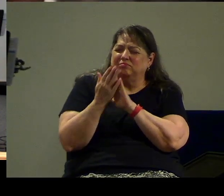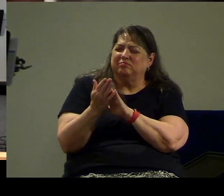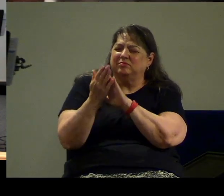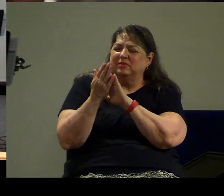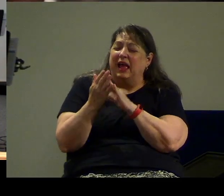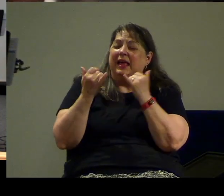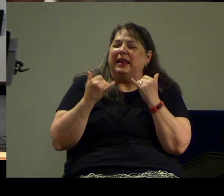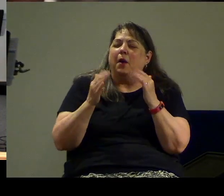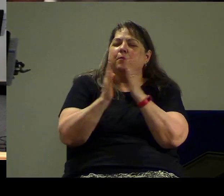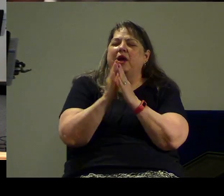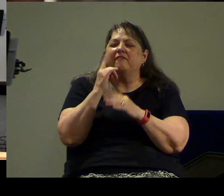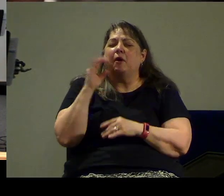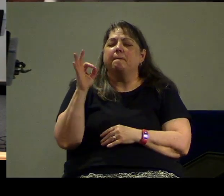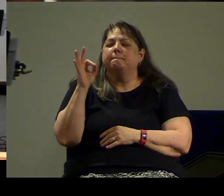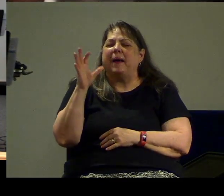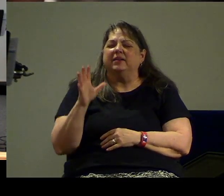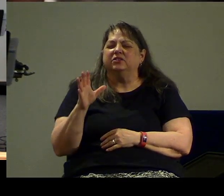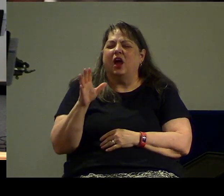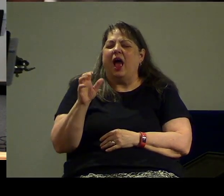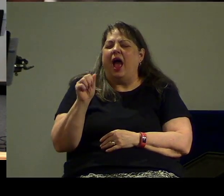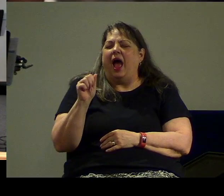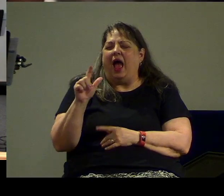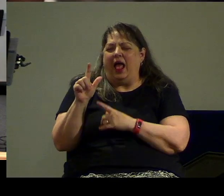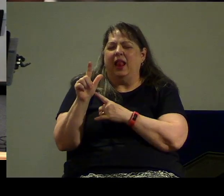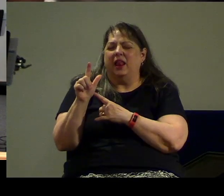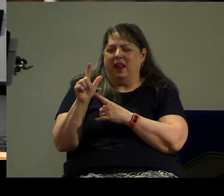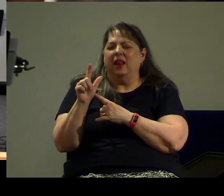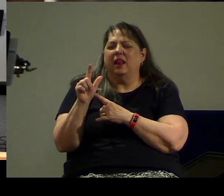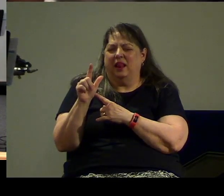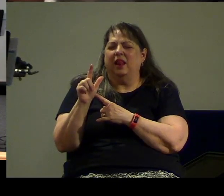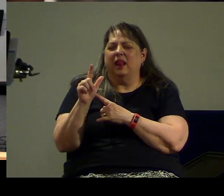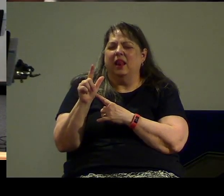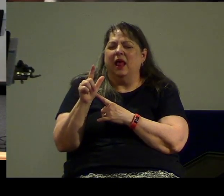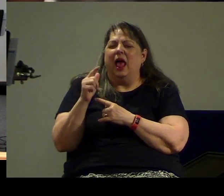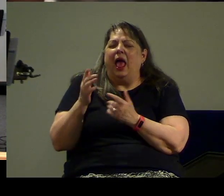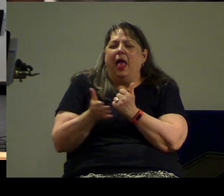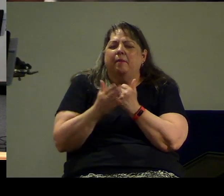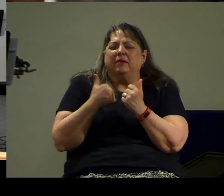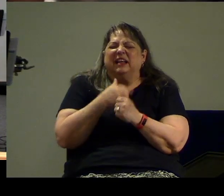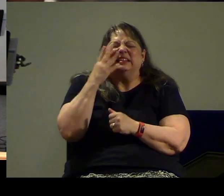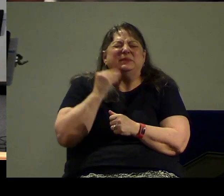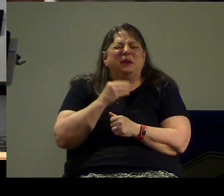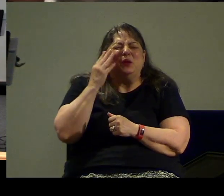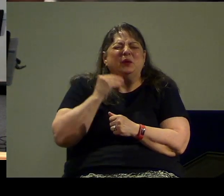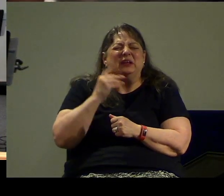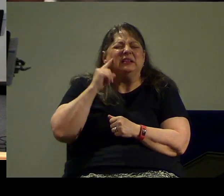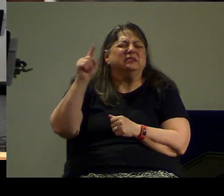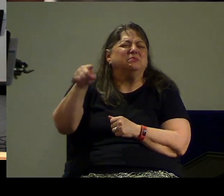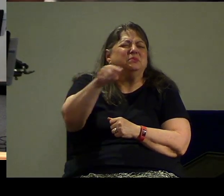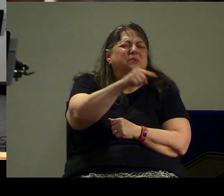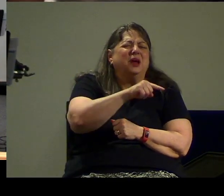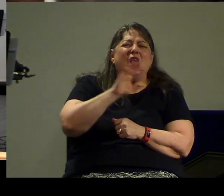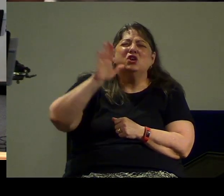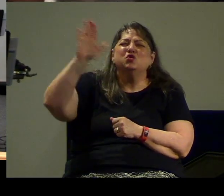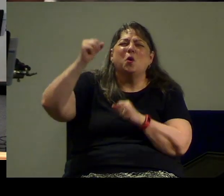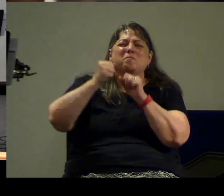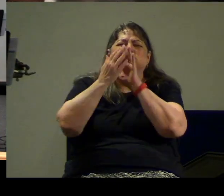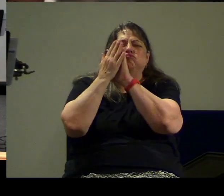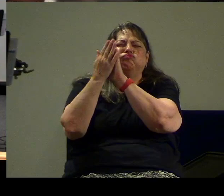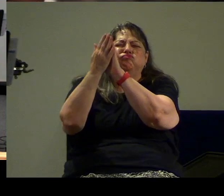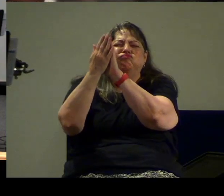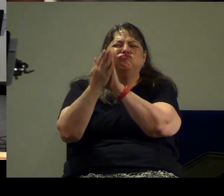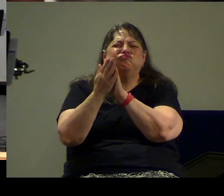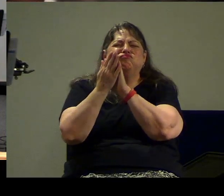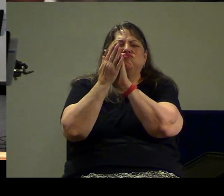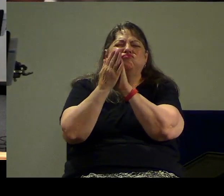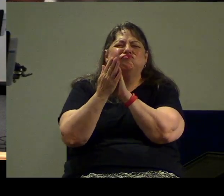comes up, to share your word, that your presence will be felt all throughout this building, that your